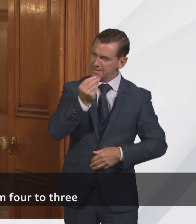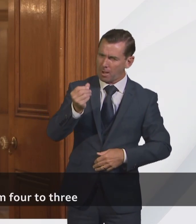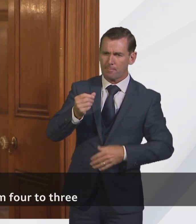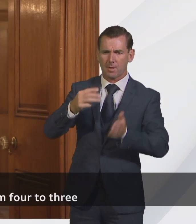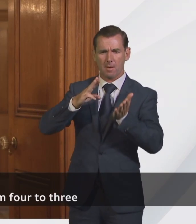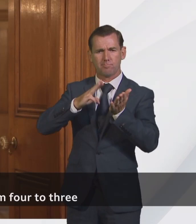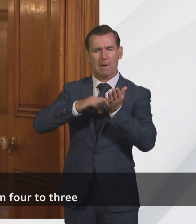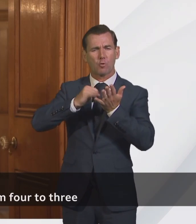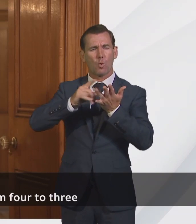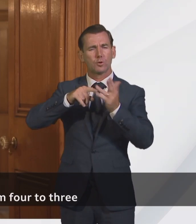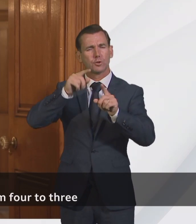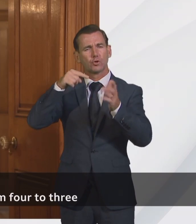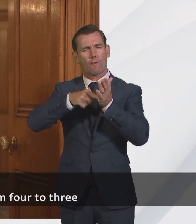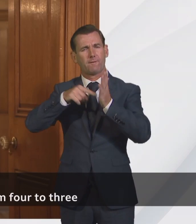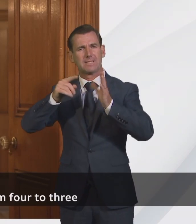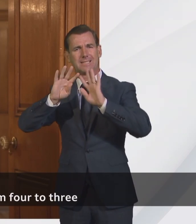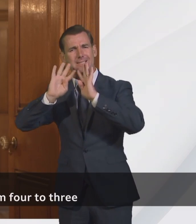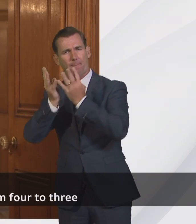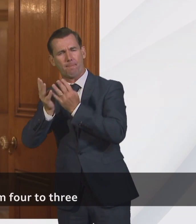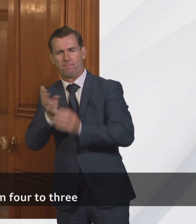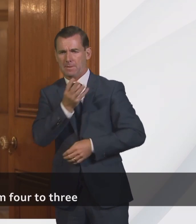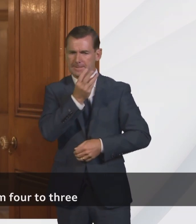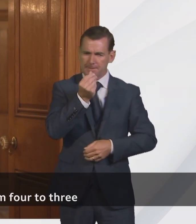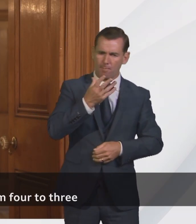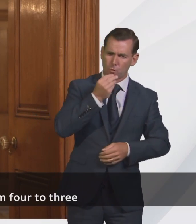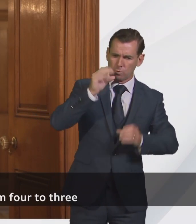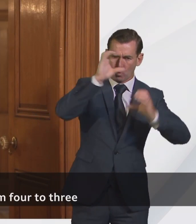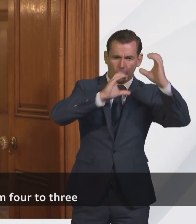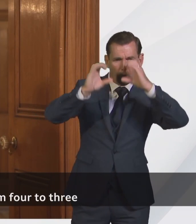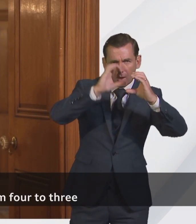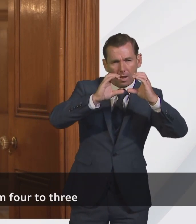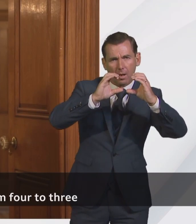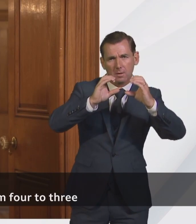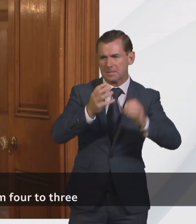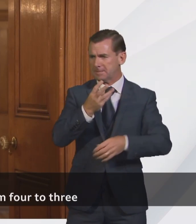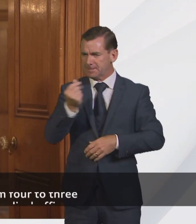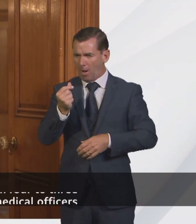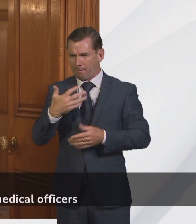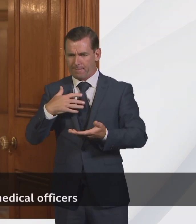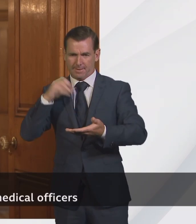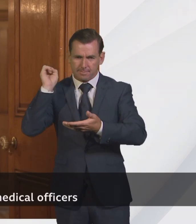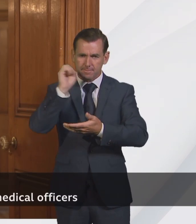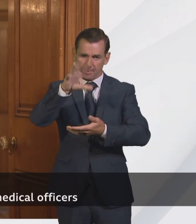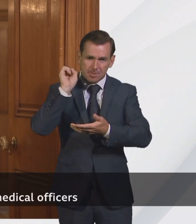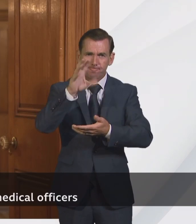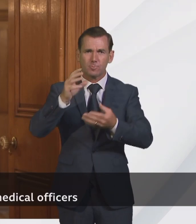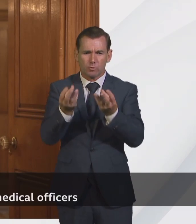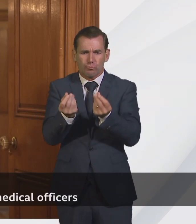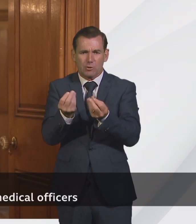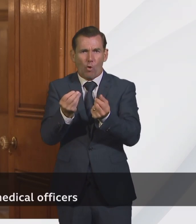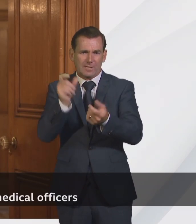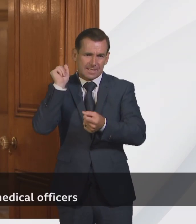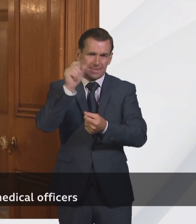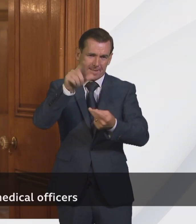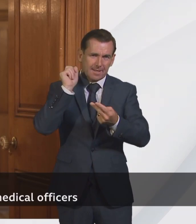Teams and through Google. In other ways, it's making sure that resources go to the children at their home. It's